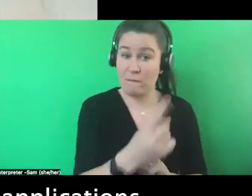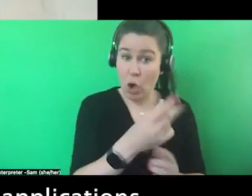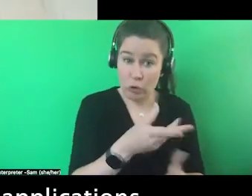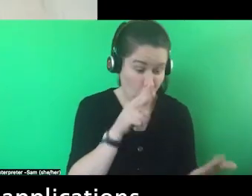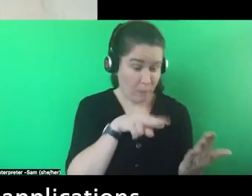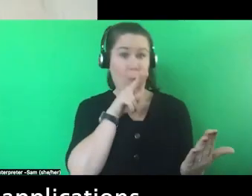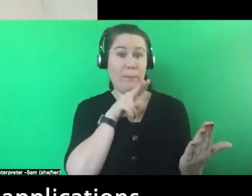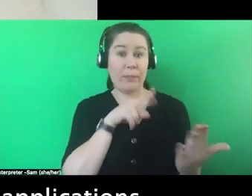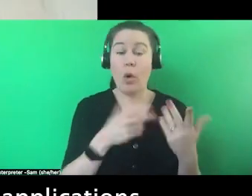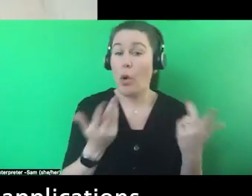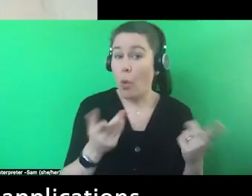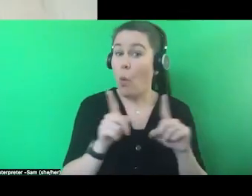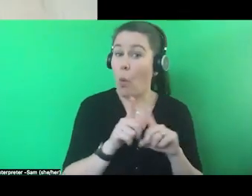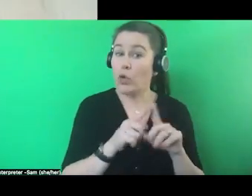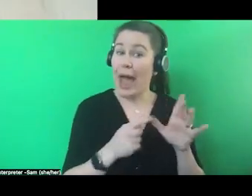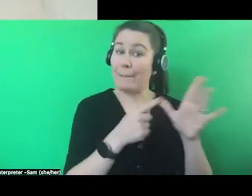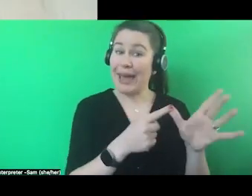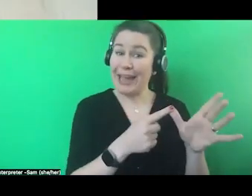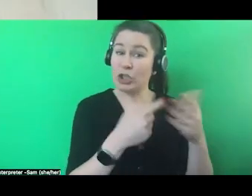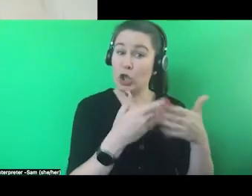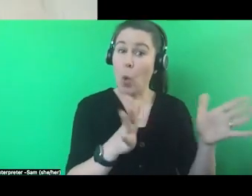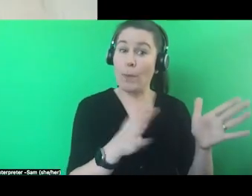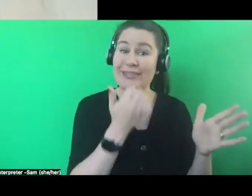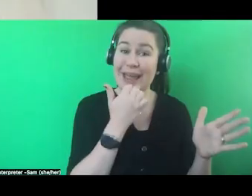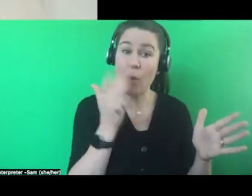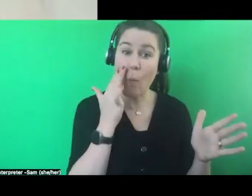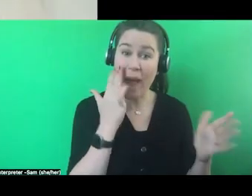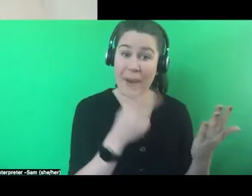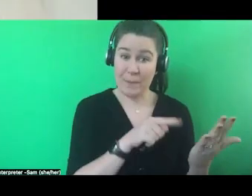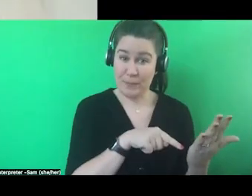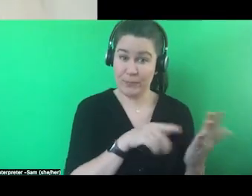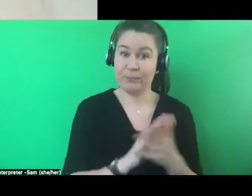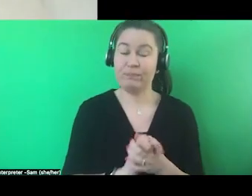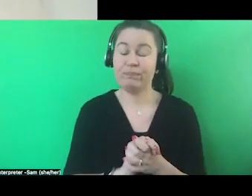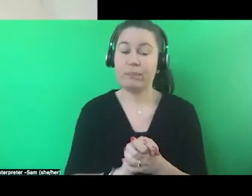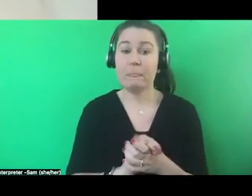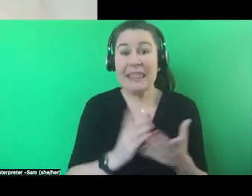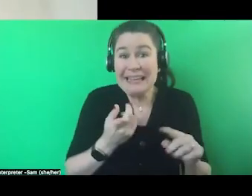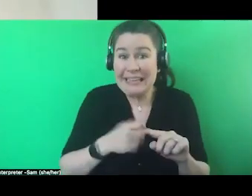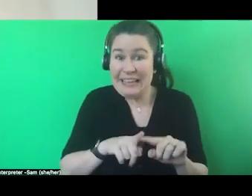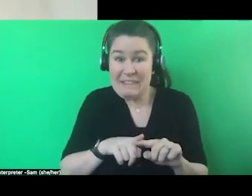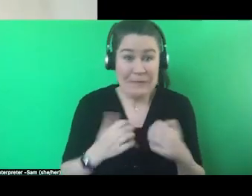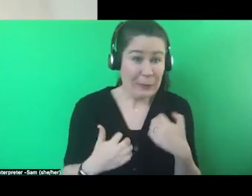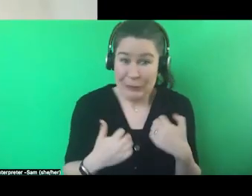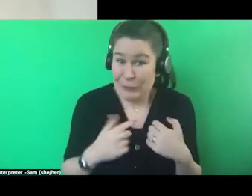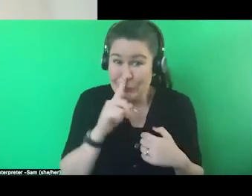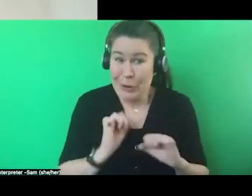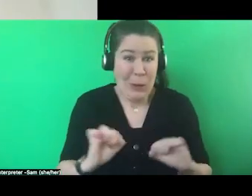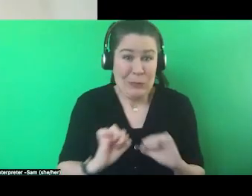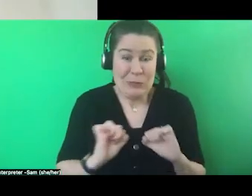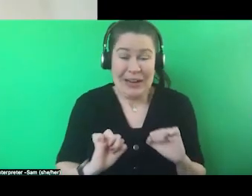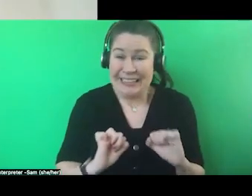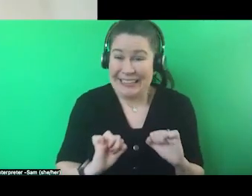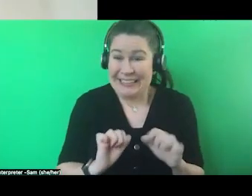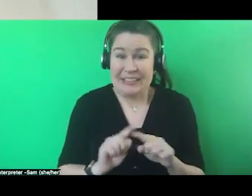when applications are open. If you can't wait until then for your next